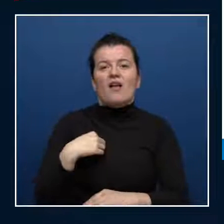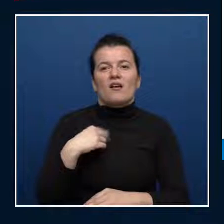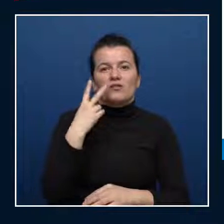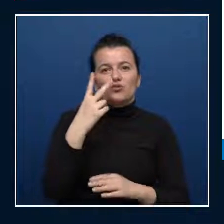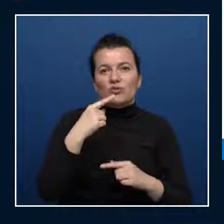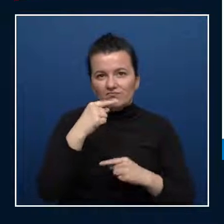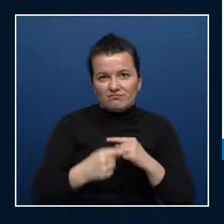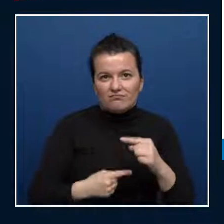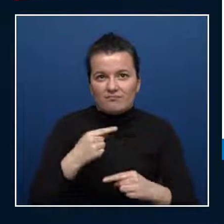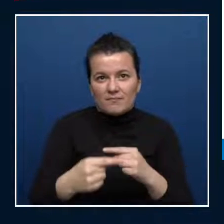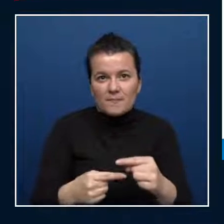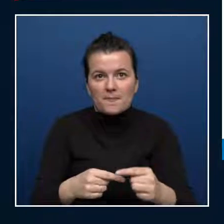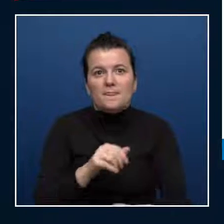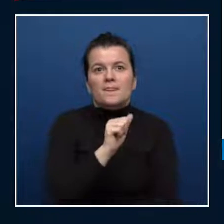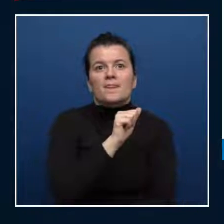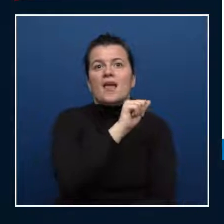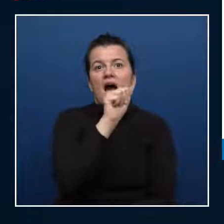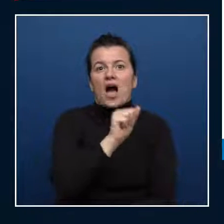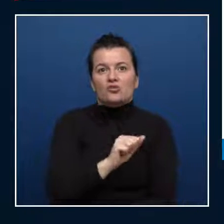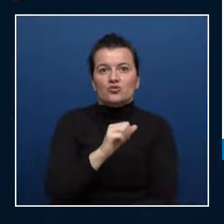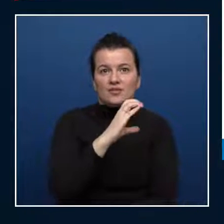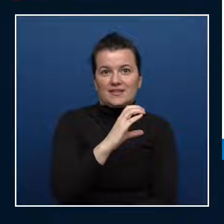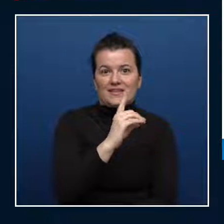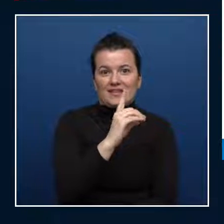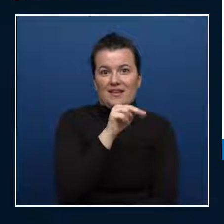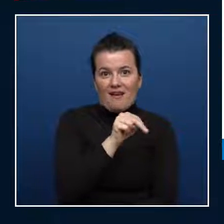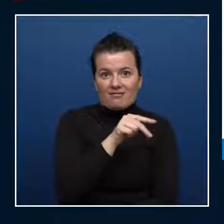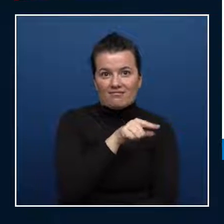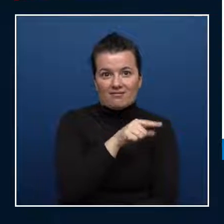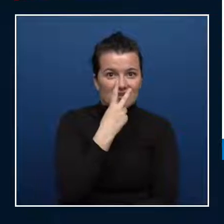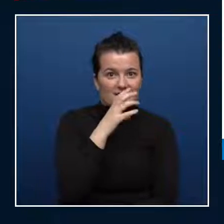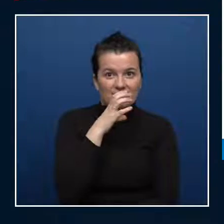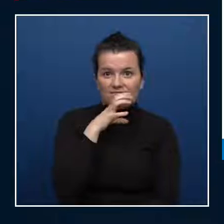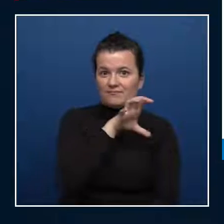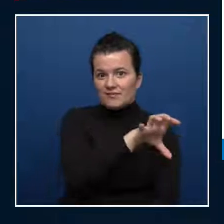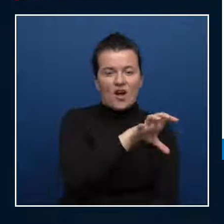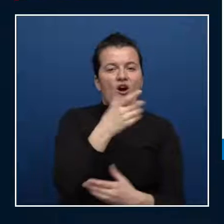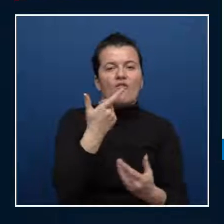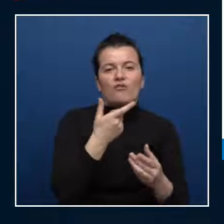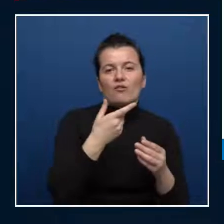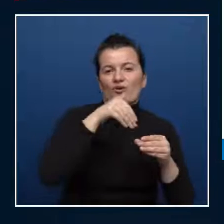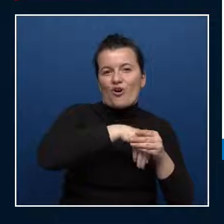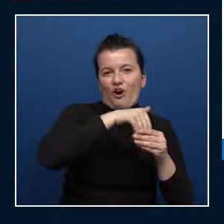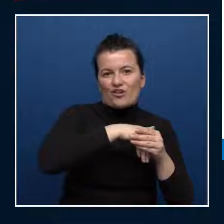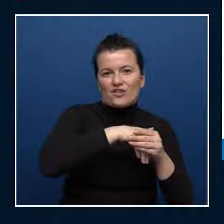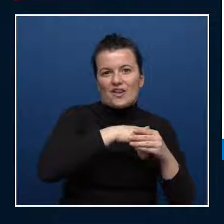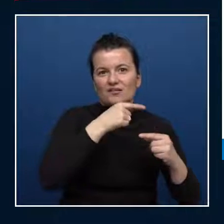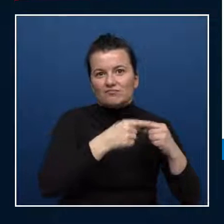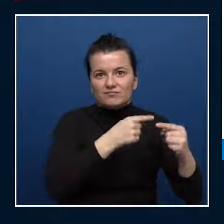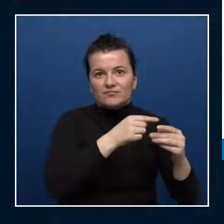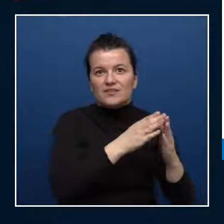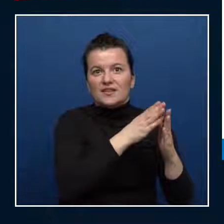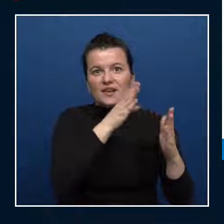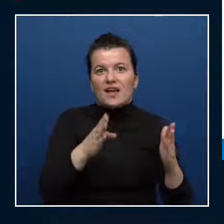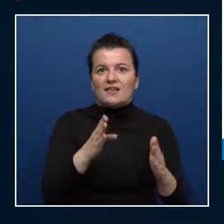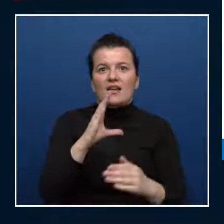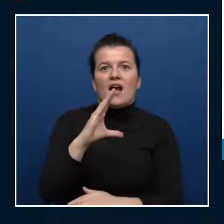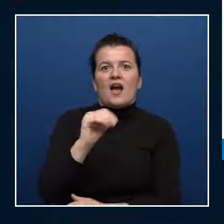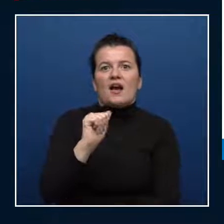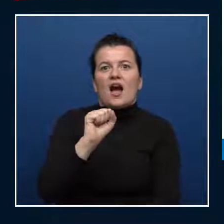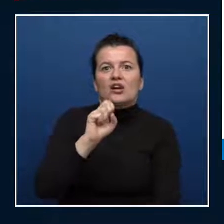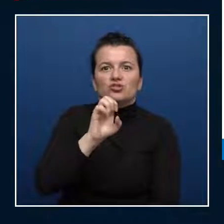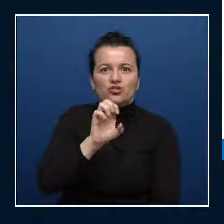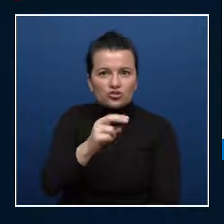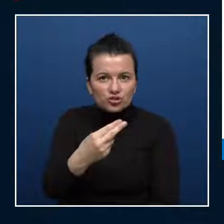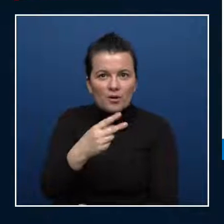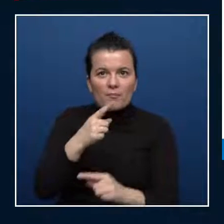Azure CDN, which helps with that dynamic content. And we've got the Redis for Cache instance that again helps take some of the